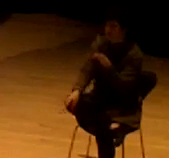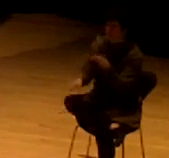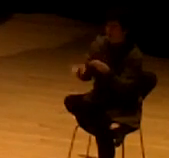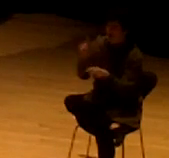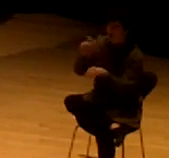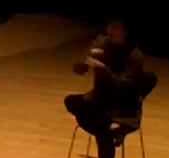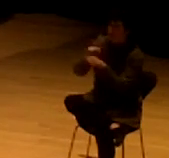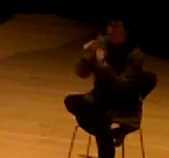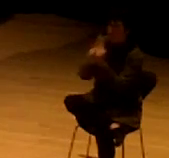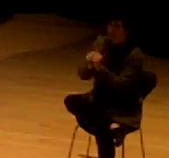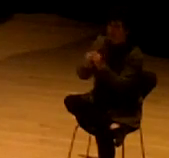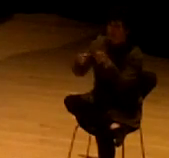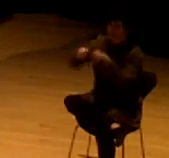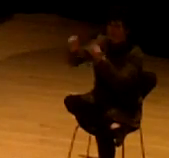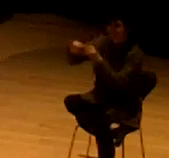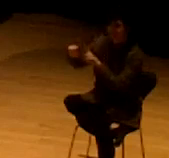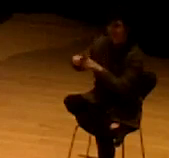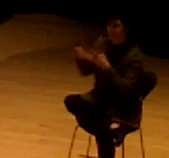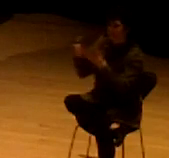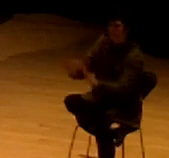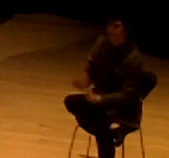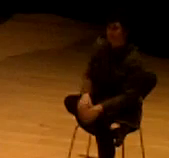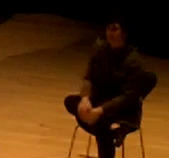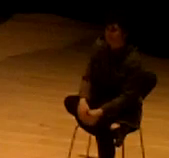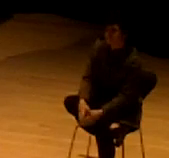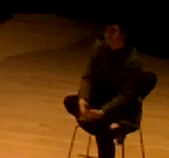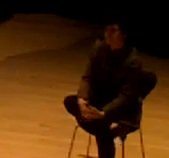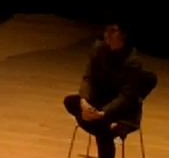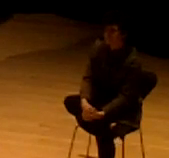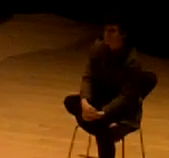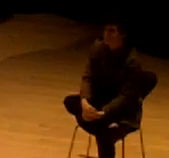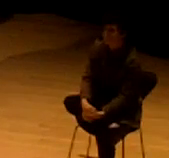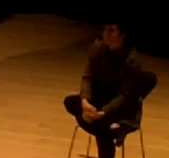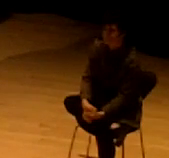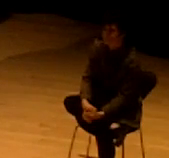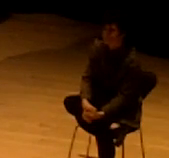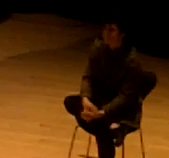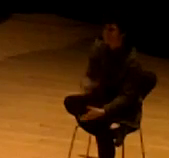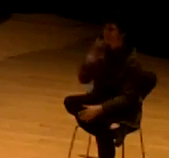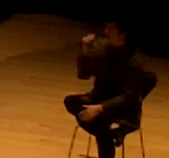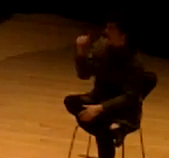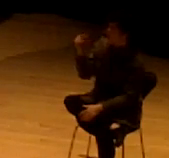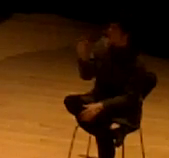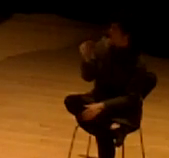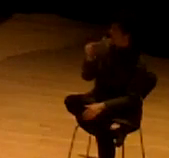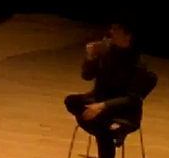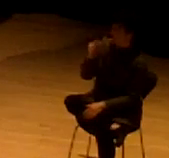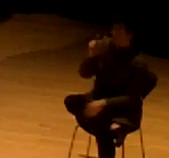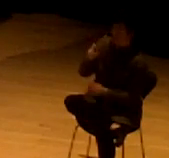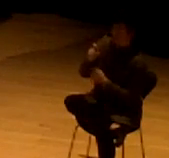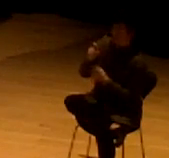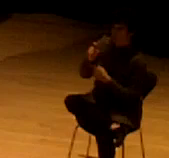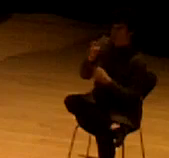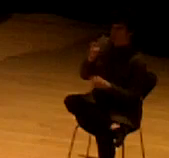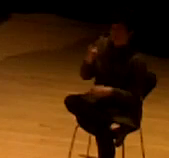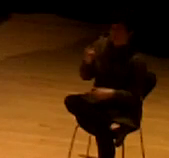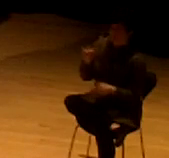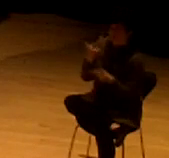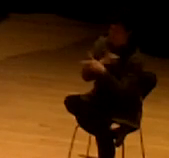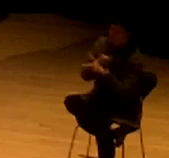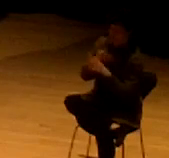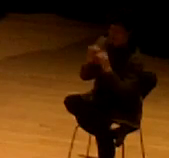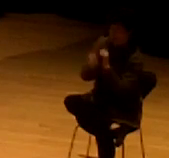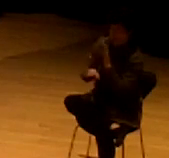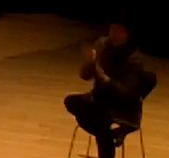than that searching out of, you know, how Gregg was going to find balance. It was really two different chapters.